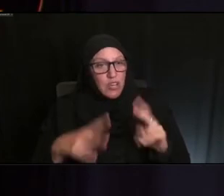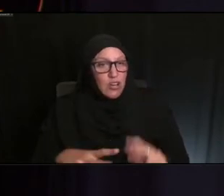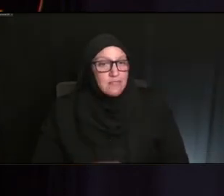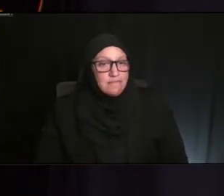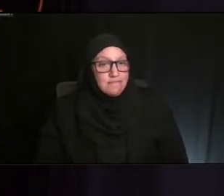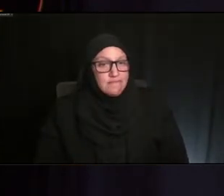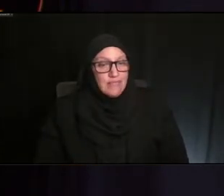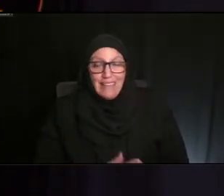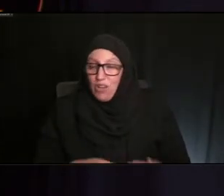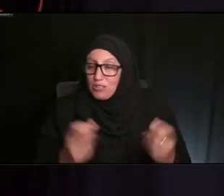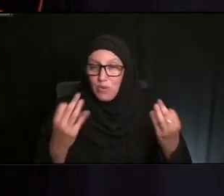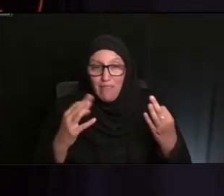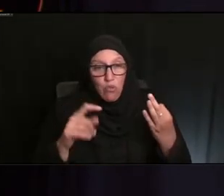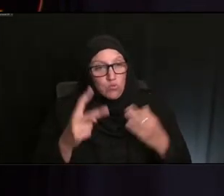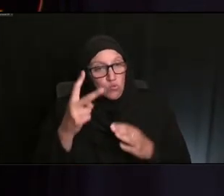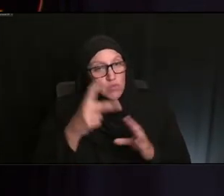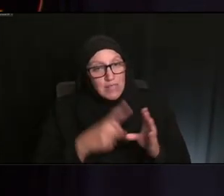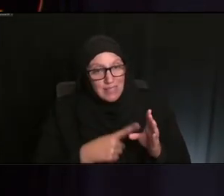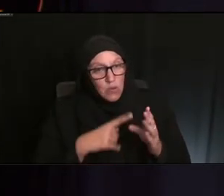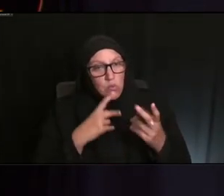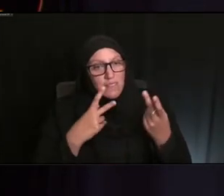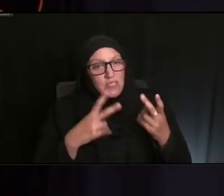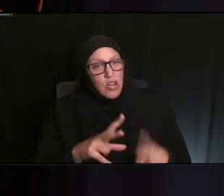That's what he says about this.